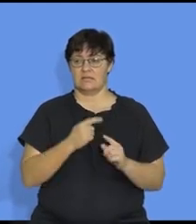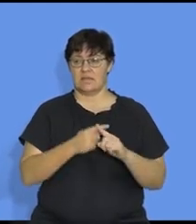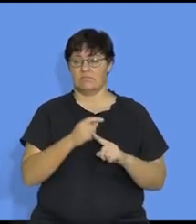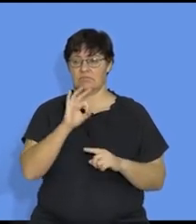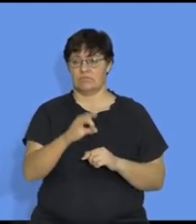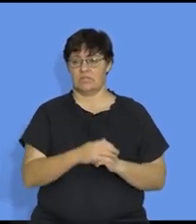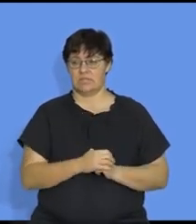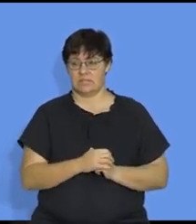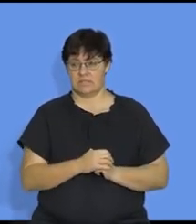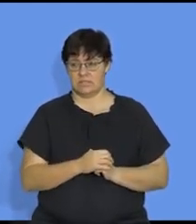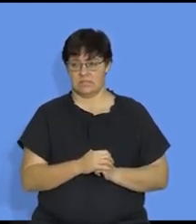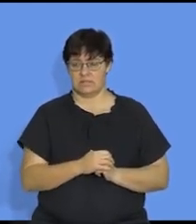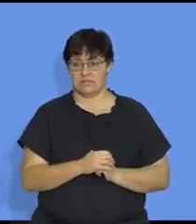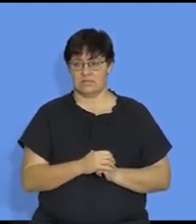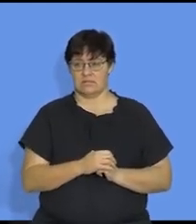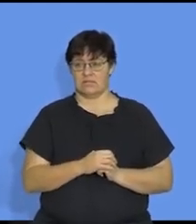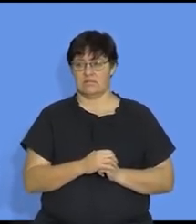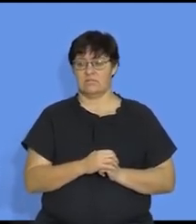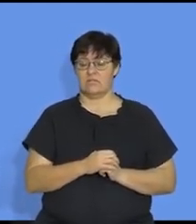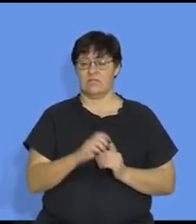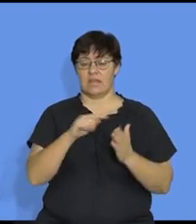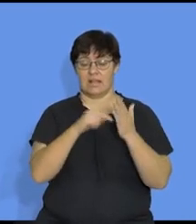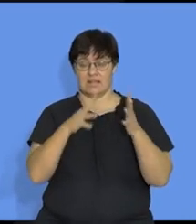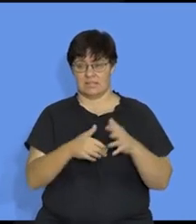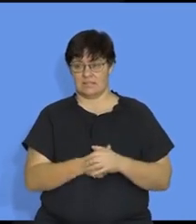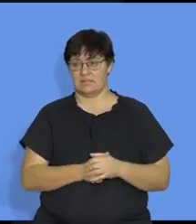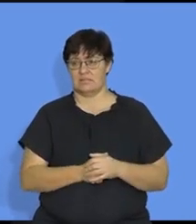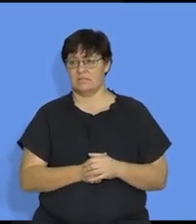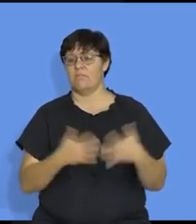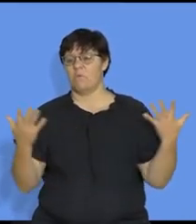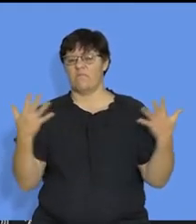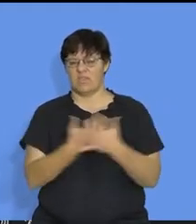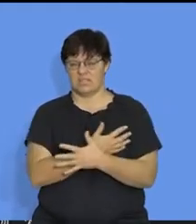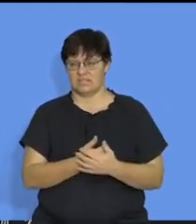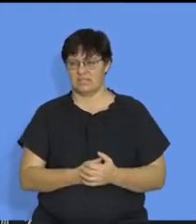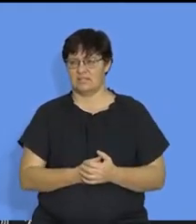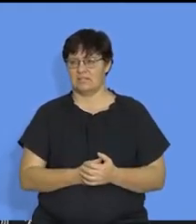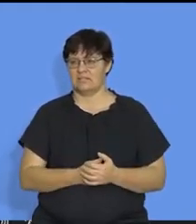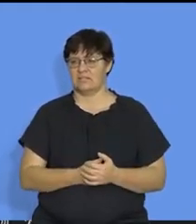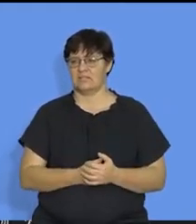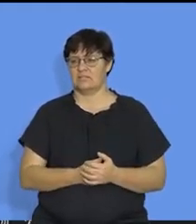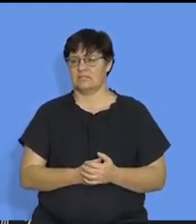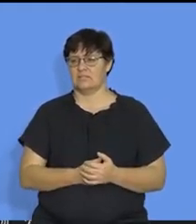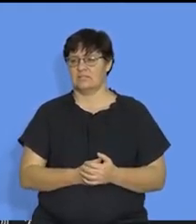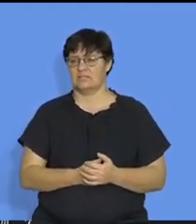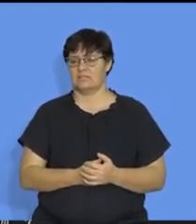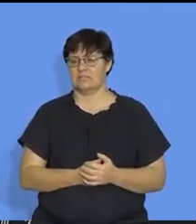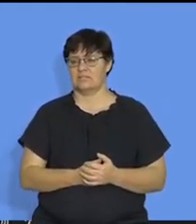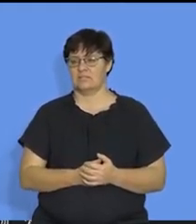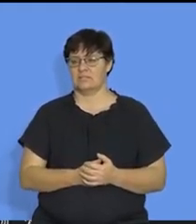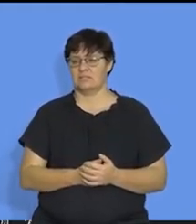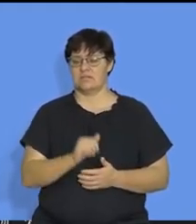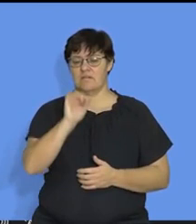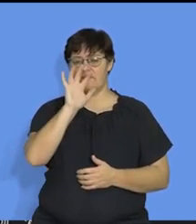3. Now I can get my calculator out just to make it a bit faster. I'm going to